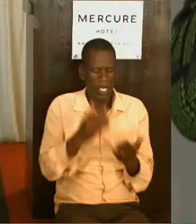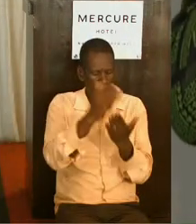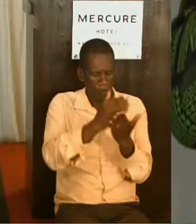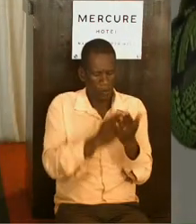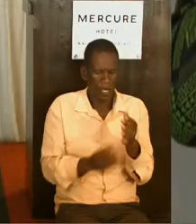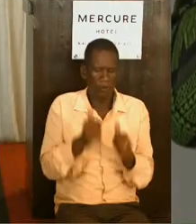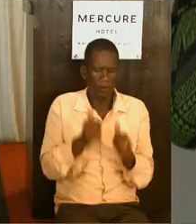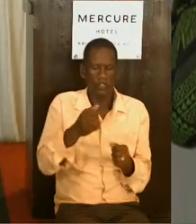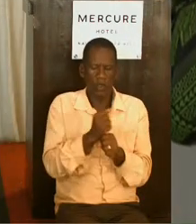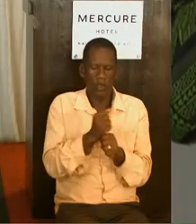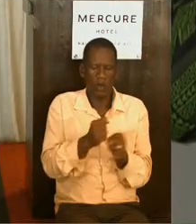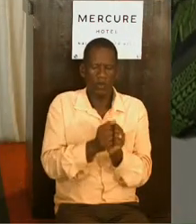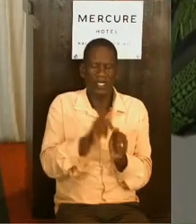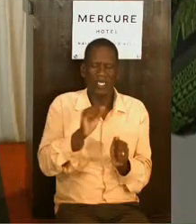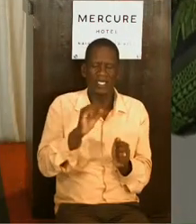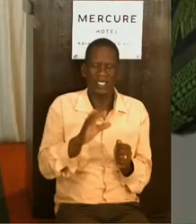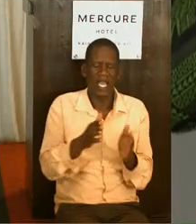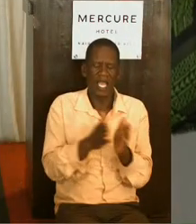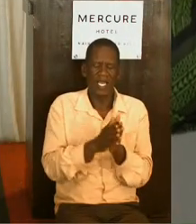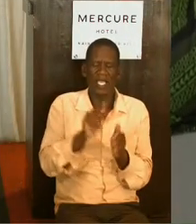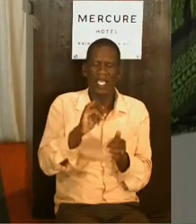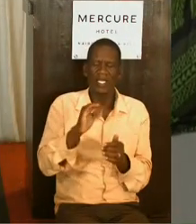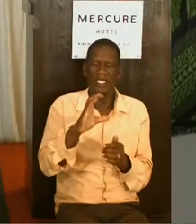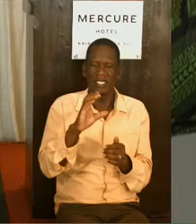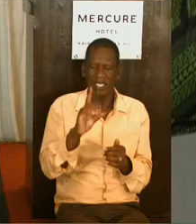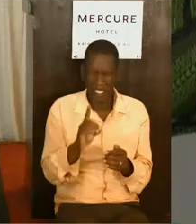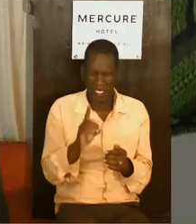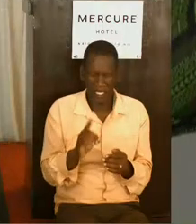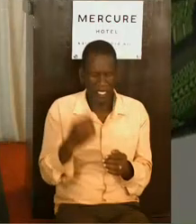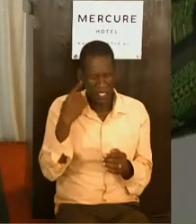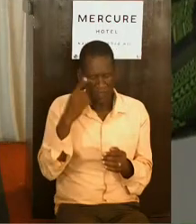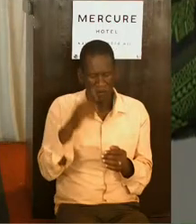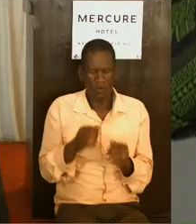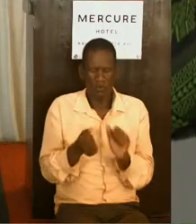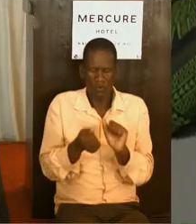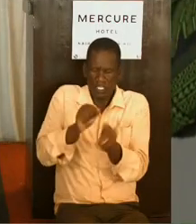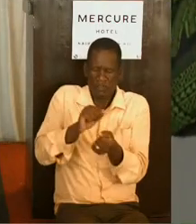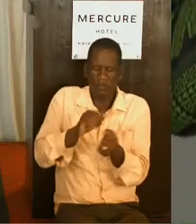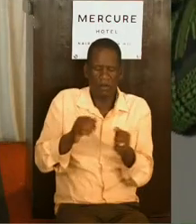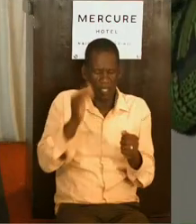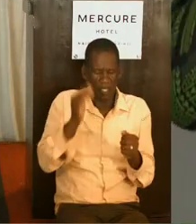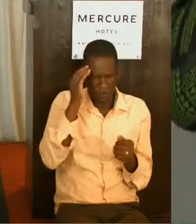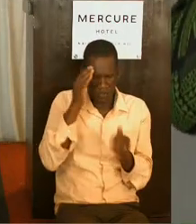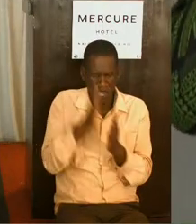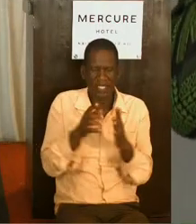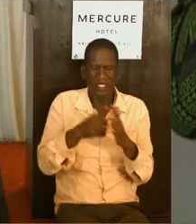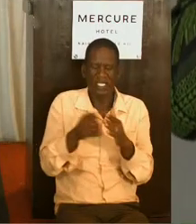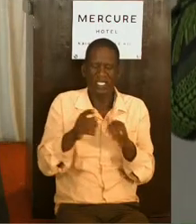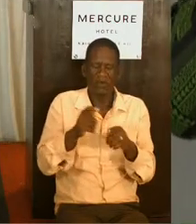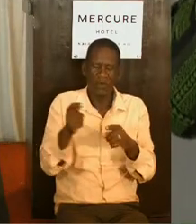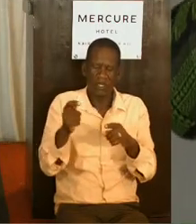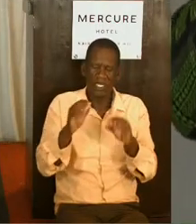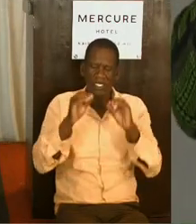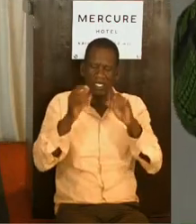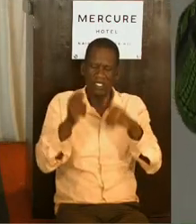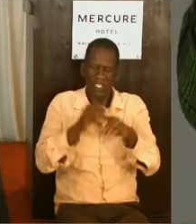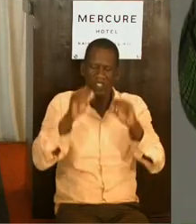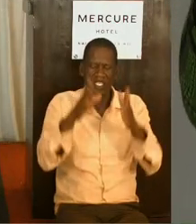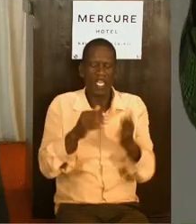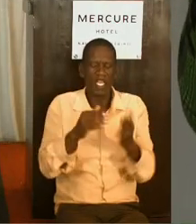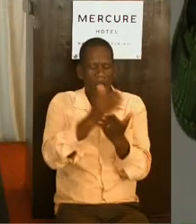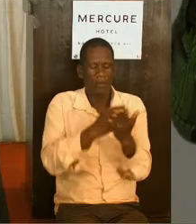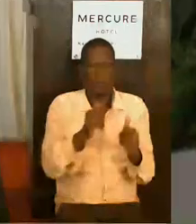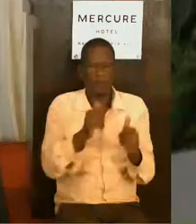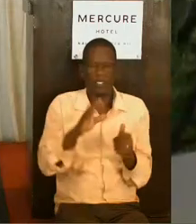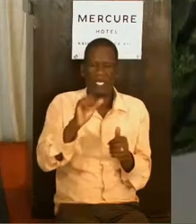that we work with TSC and KICD for to transform education and starting with teachers a program that